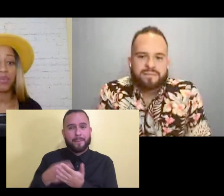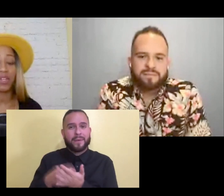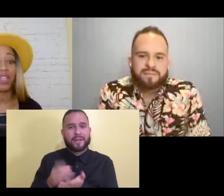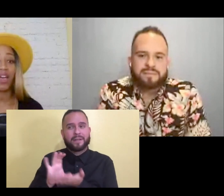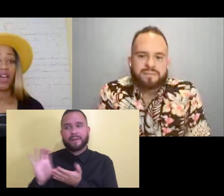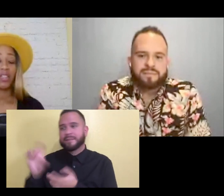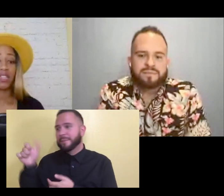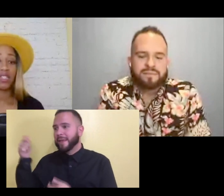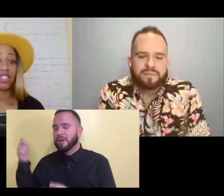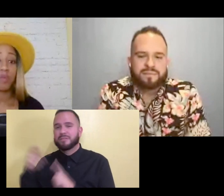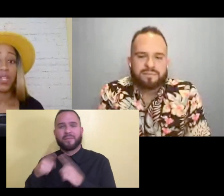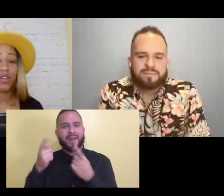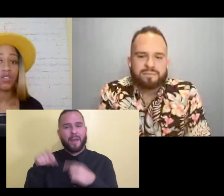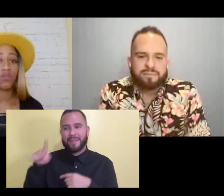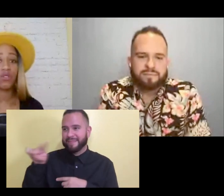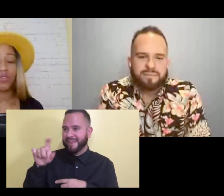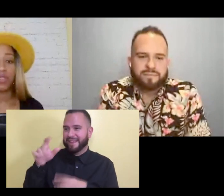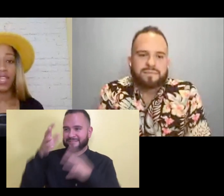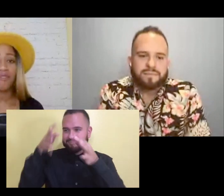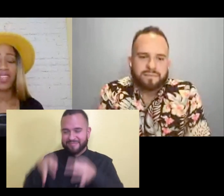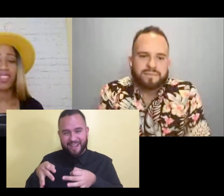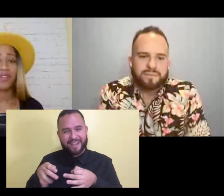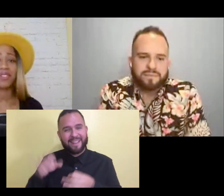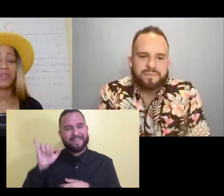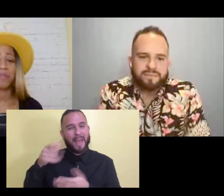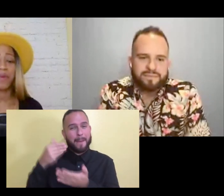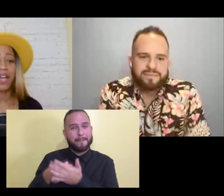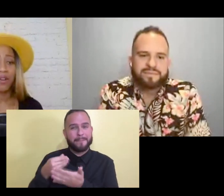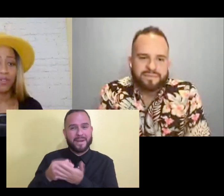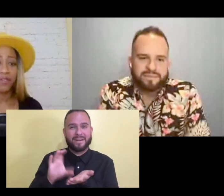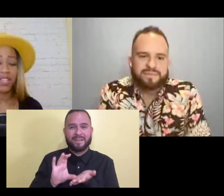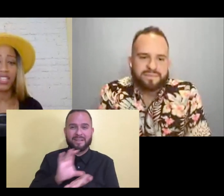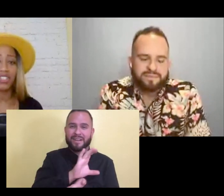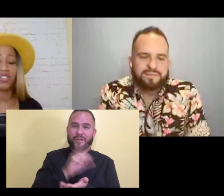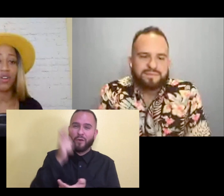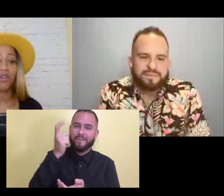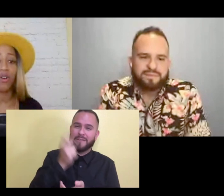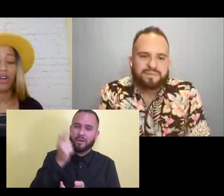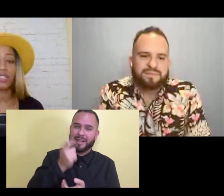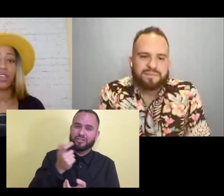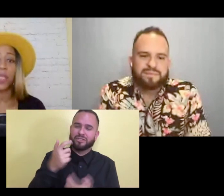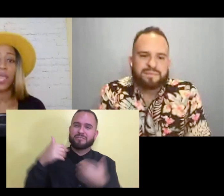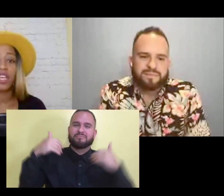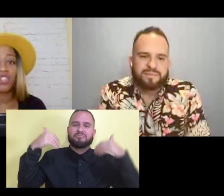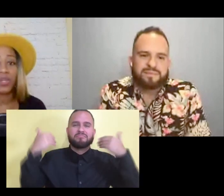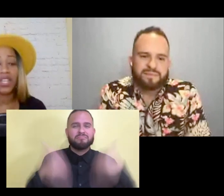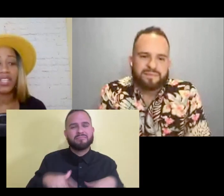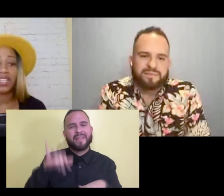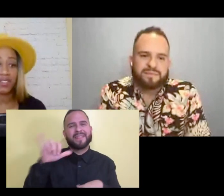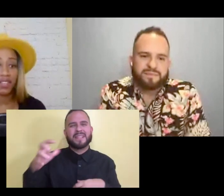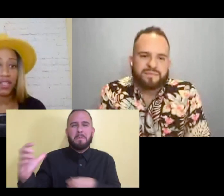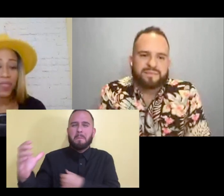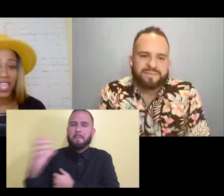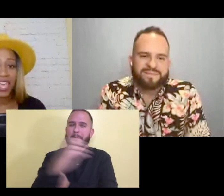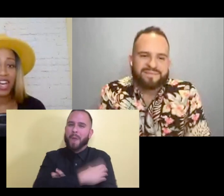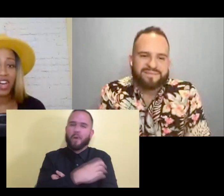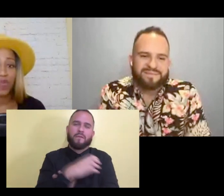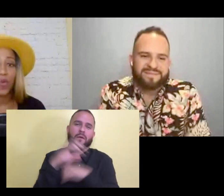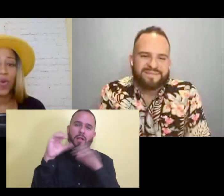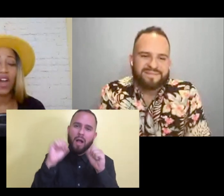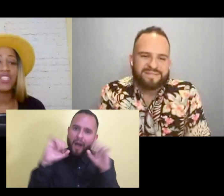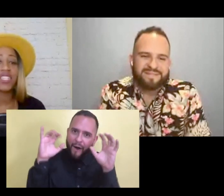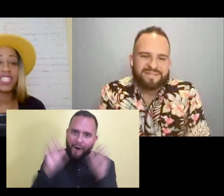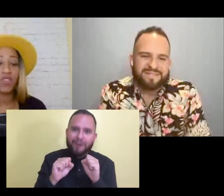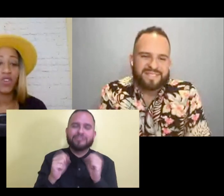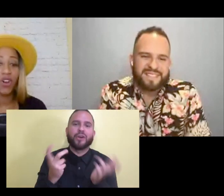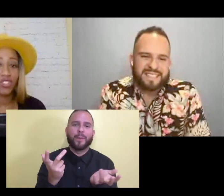put someone else through school. That right there is powerful. That is so awesome. So we did DC. What